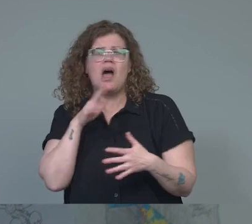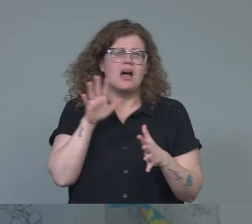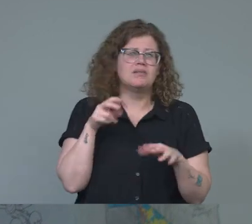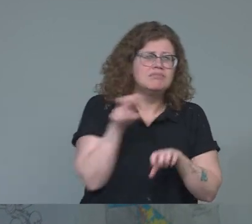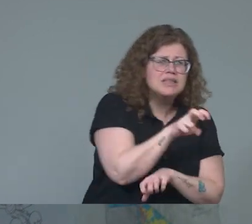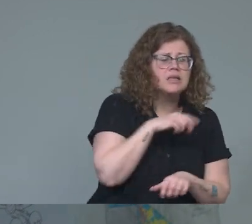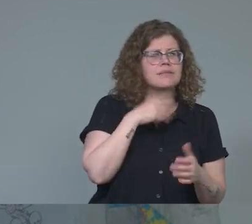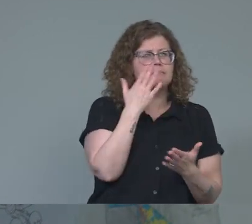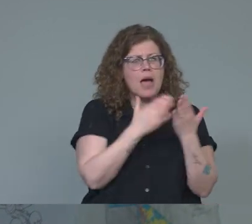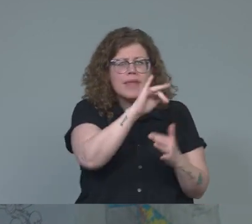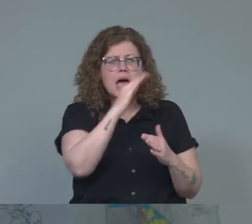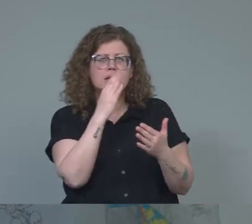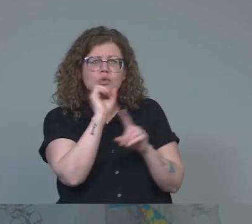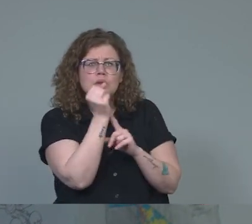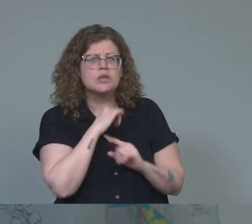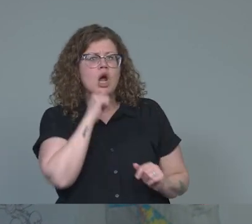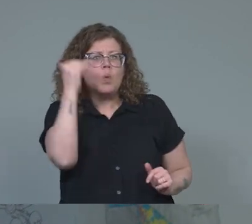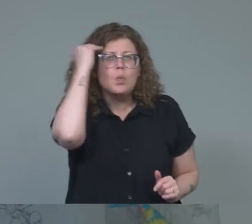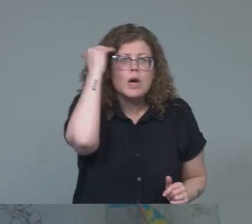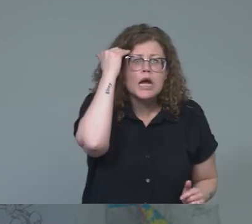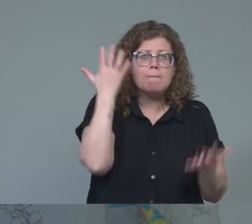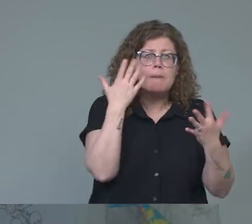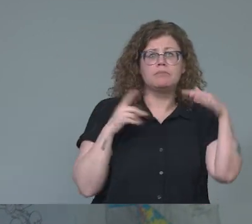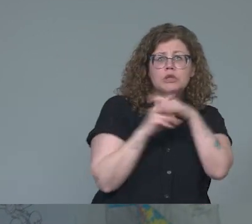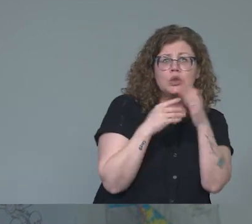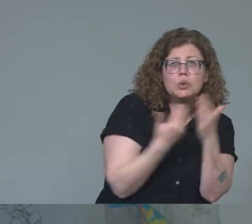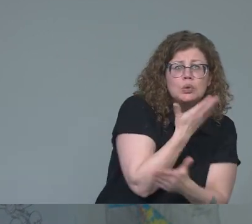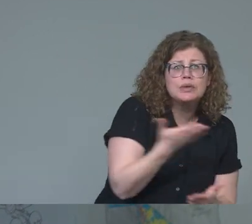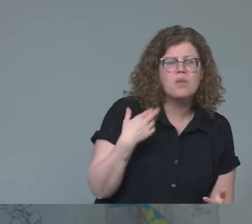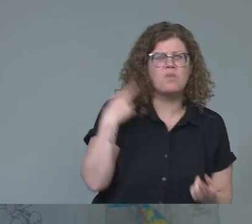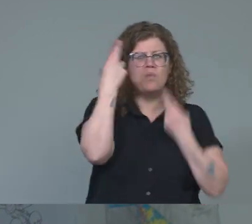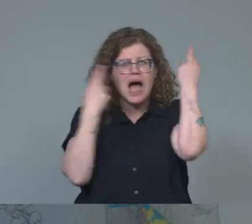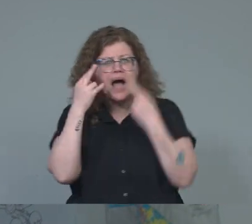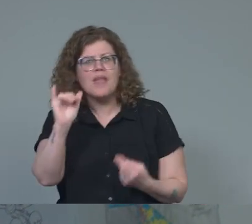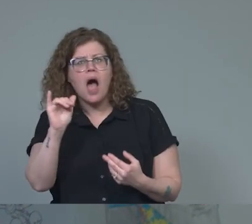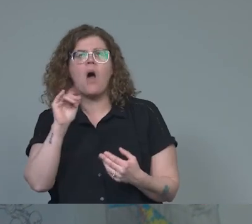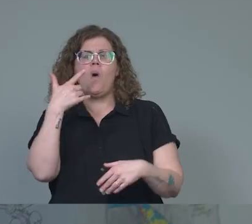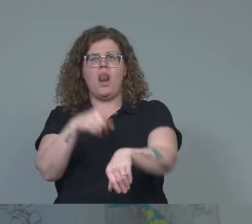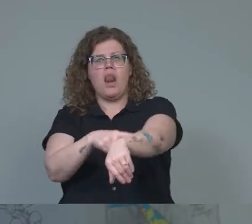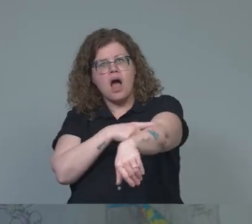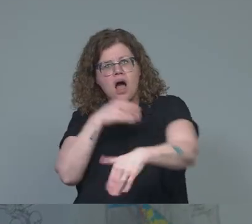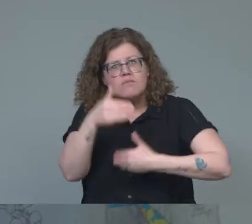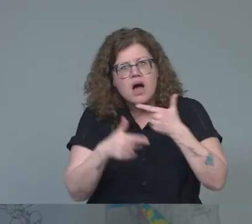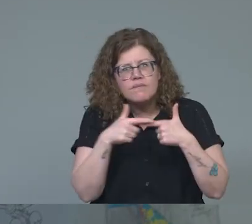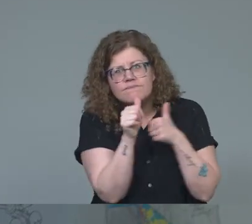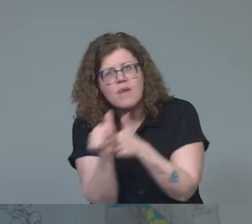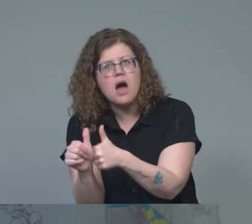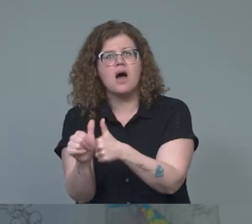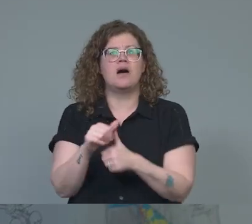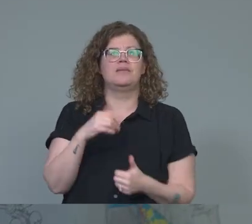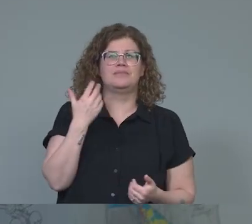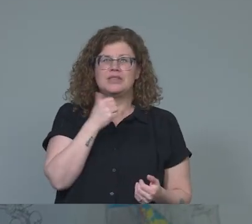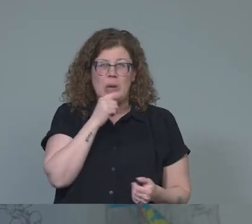was a long process to follow, but it wasn't a very simple linear process. Like I had to be doing about